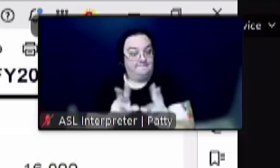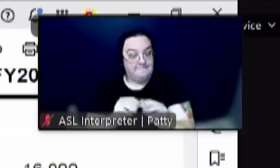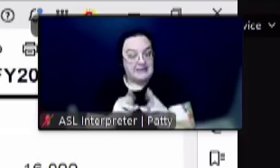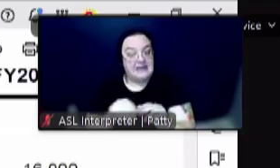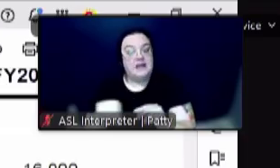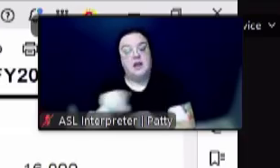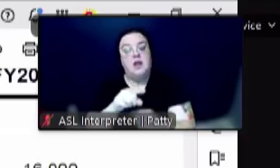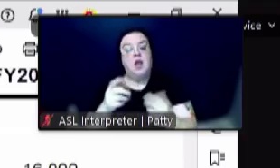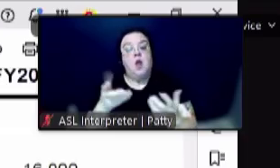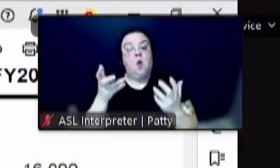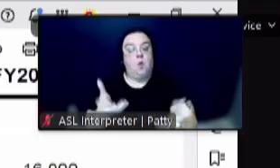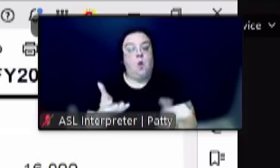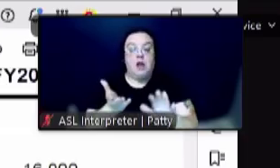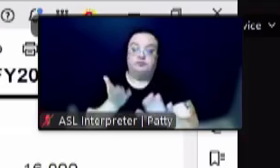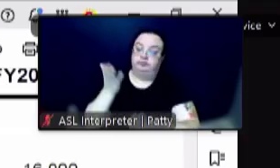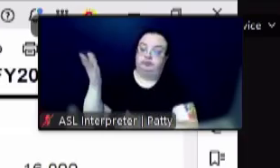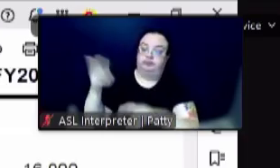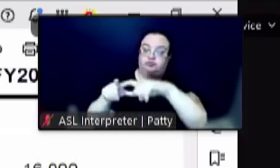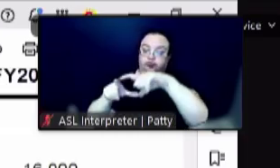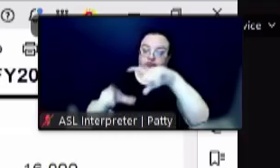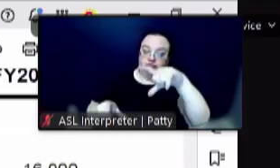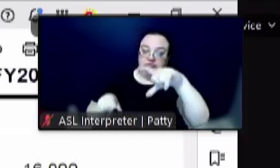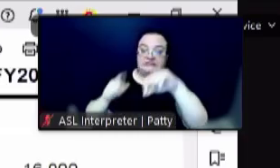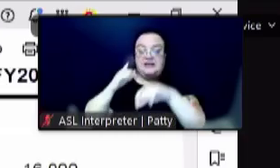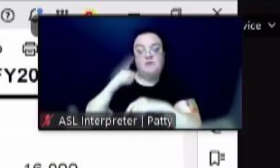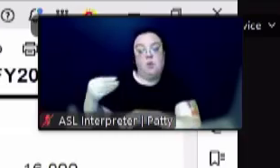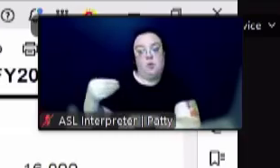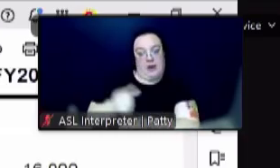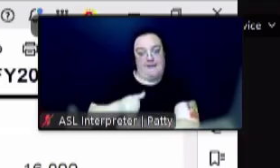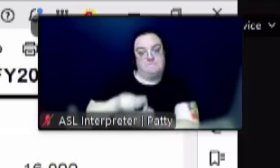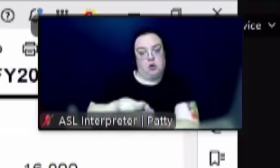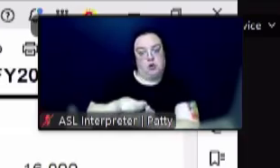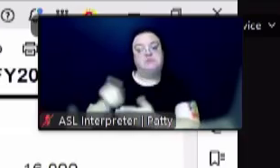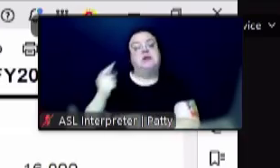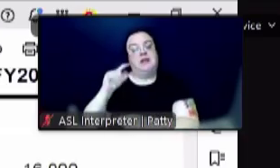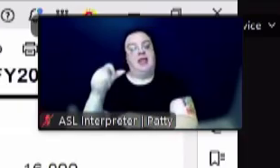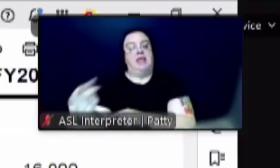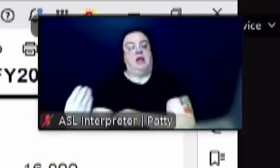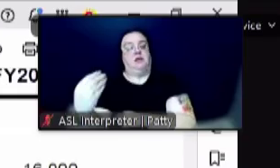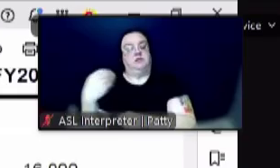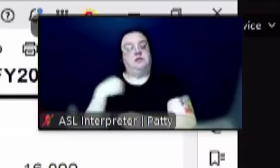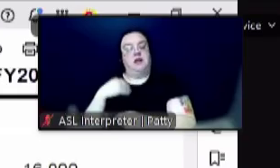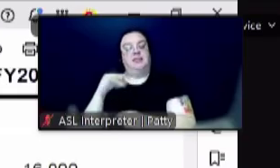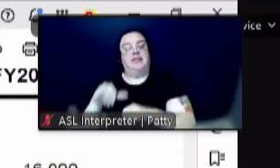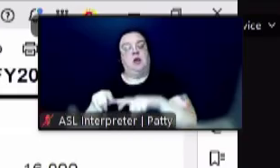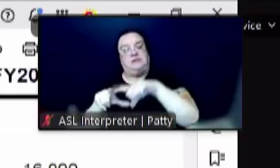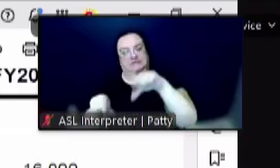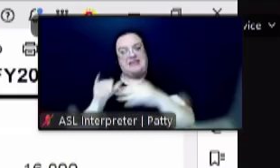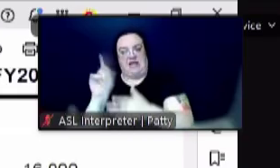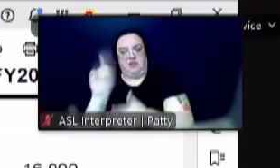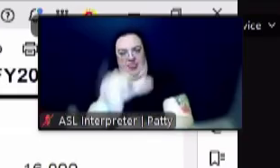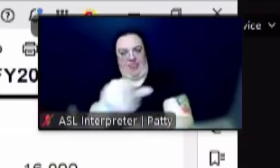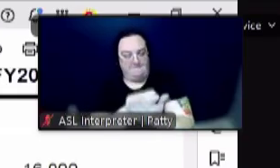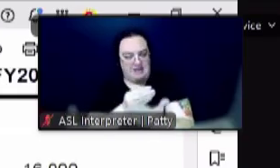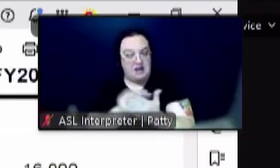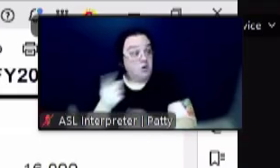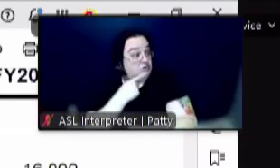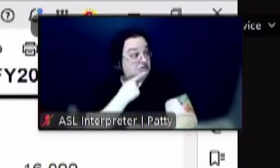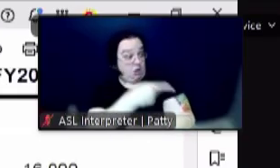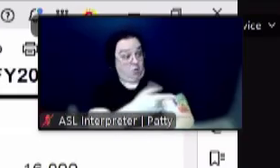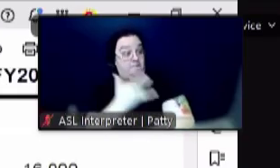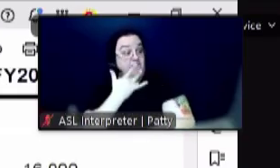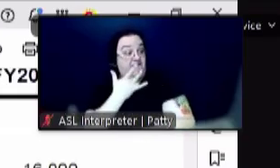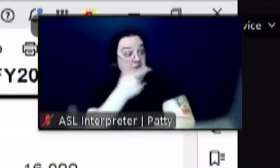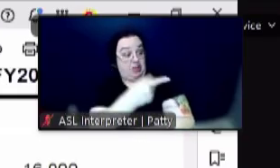to turn in receipts to get reimbursed. Yeah, if they turn in their receipts, that's where that money. Right. But are you saying that you would prefer for them to